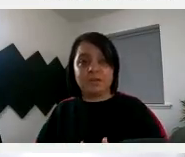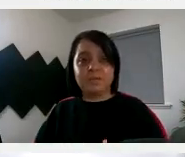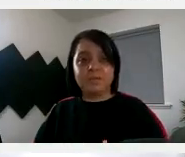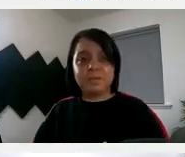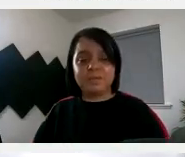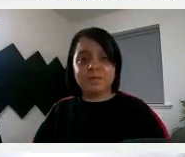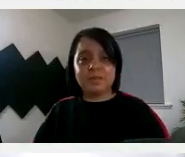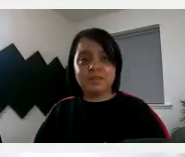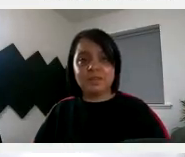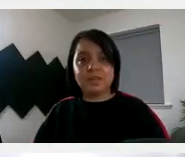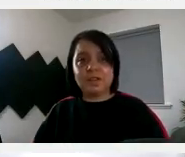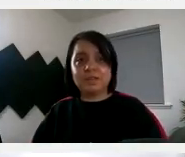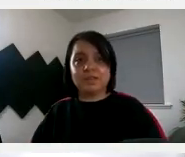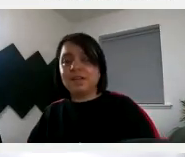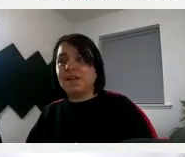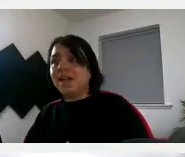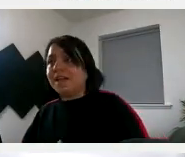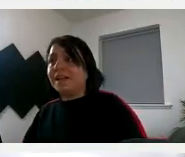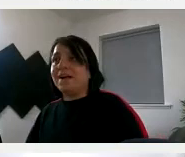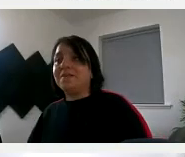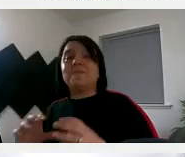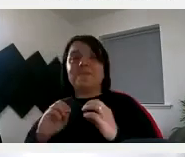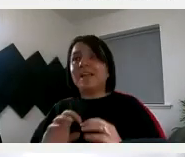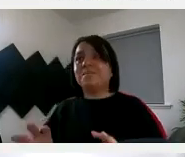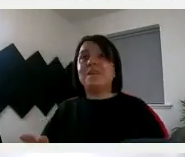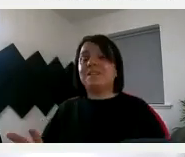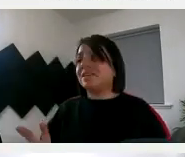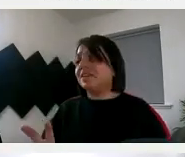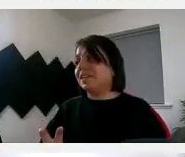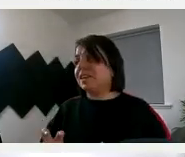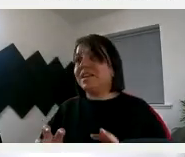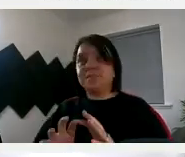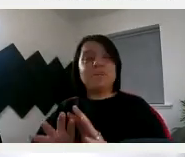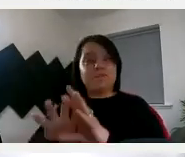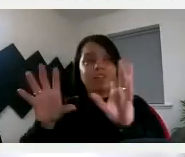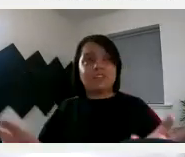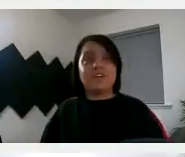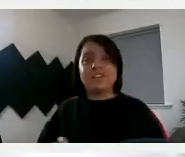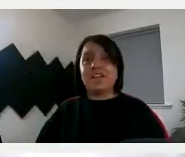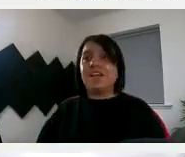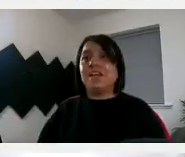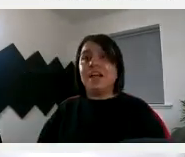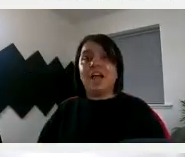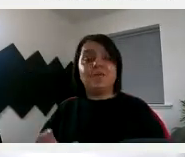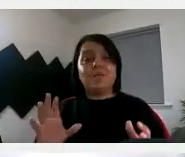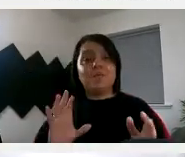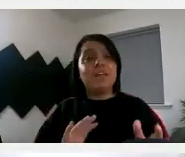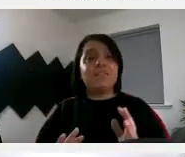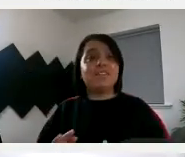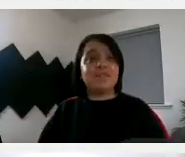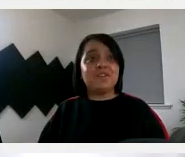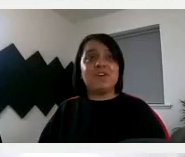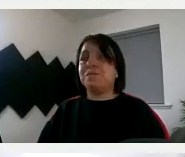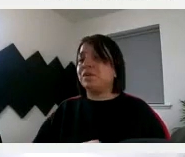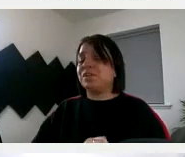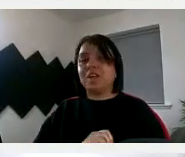well. Okay? Now, the next bit is the last bit of these slides. May offend some of